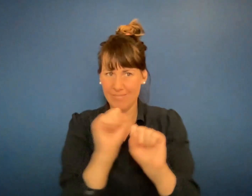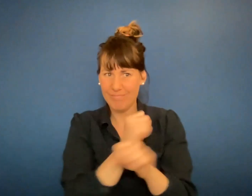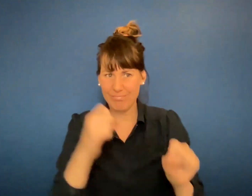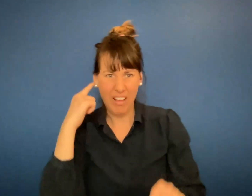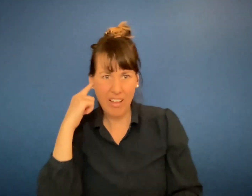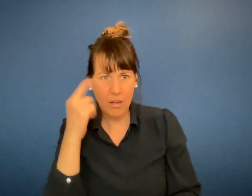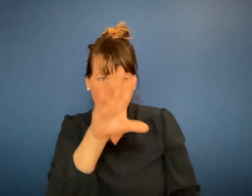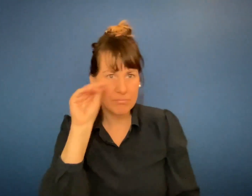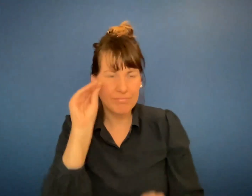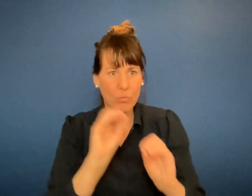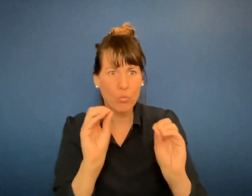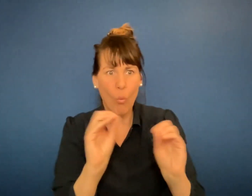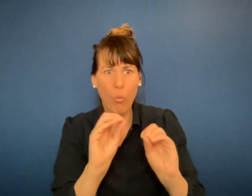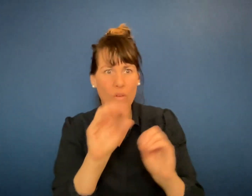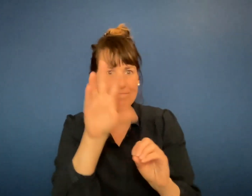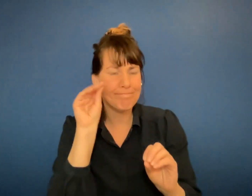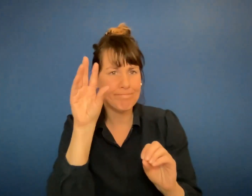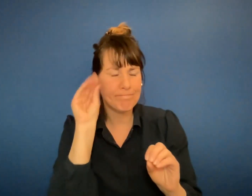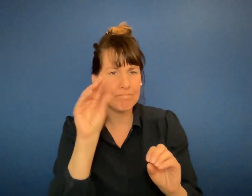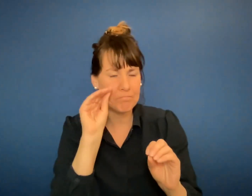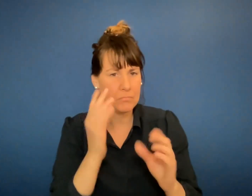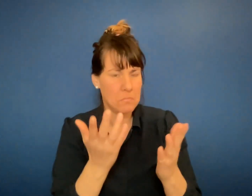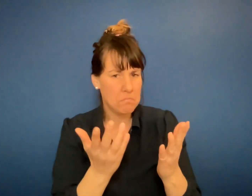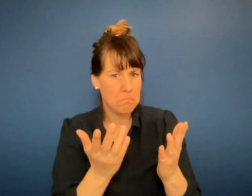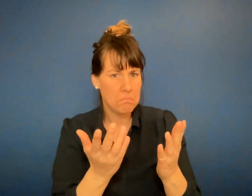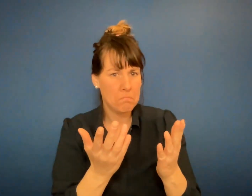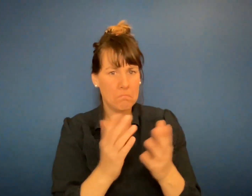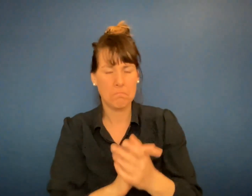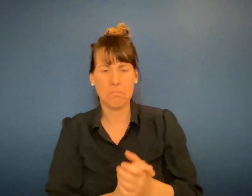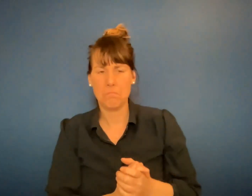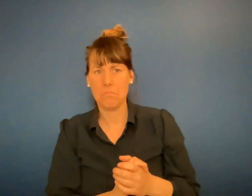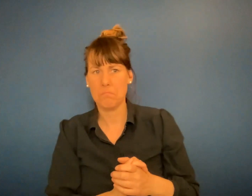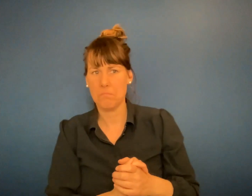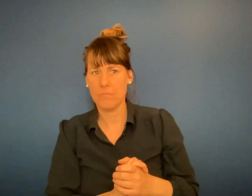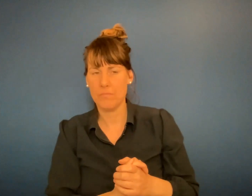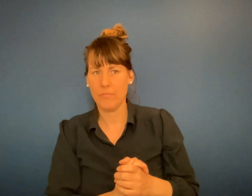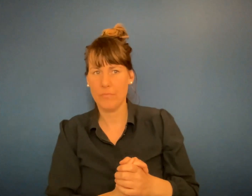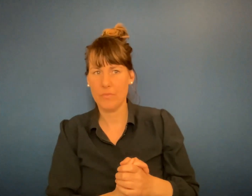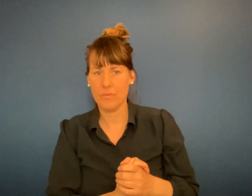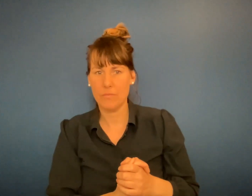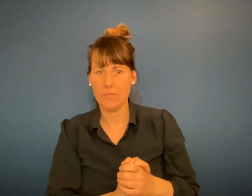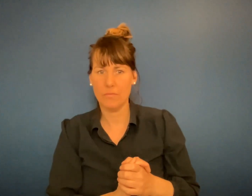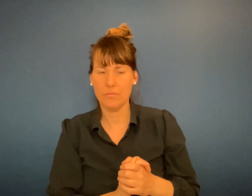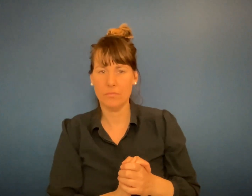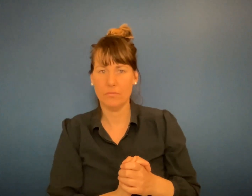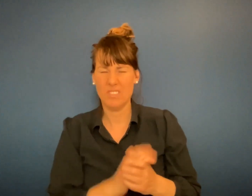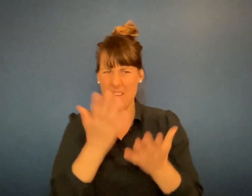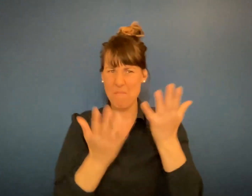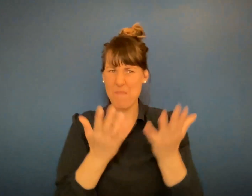Well, it looks like the technical difficulties remain. We are going to go ahead in the interest of time